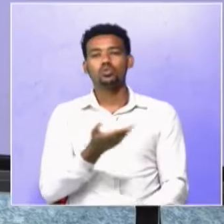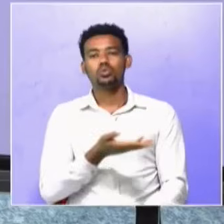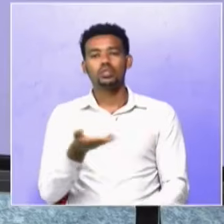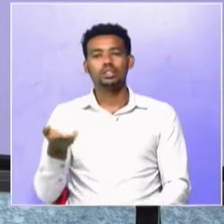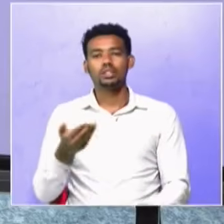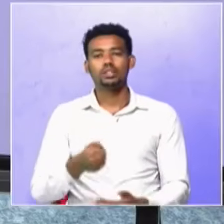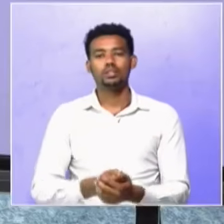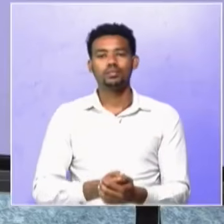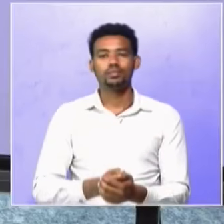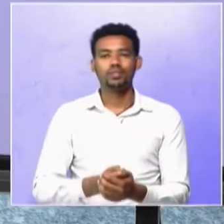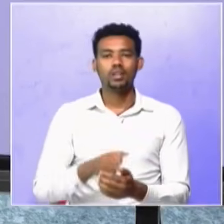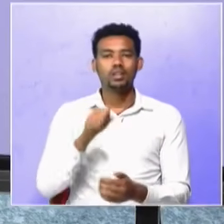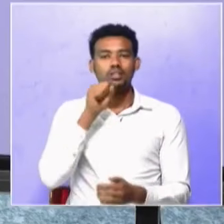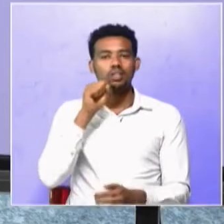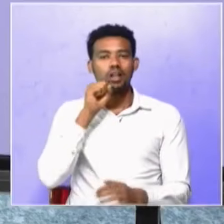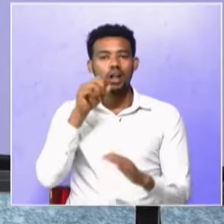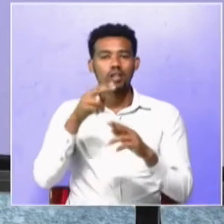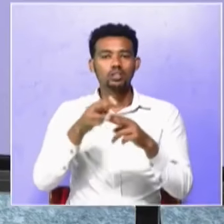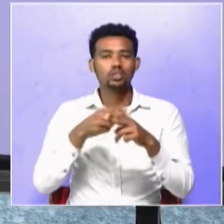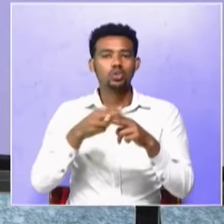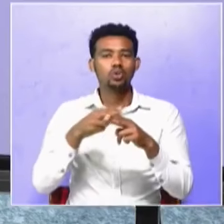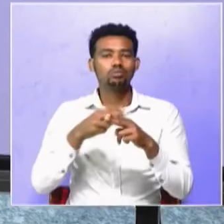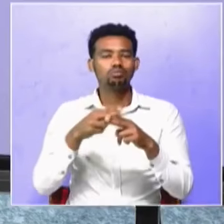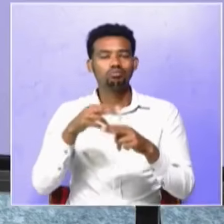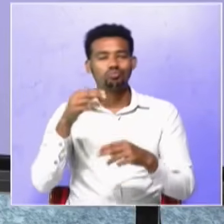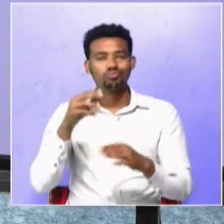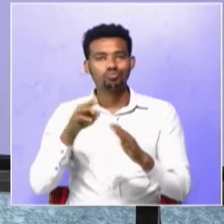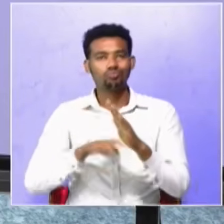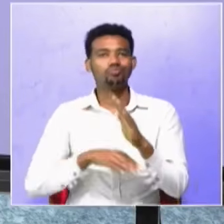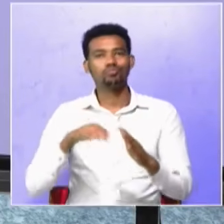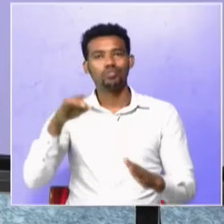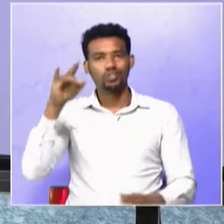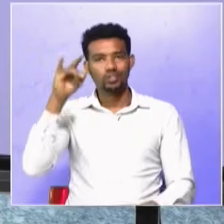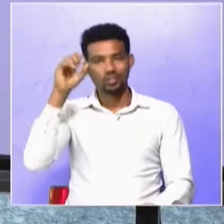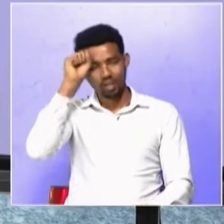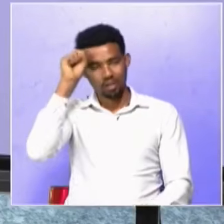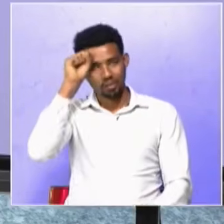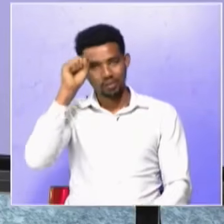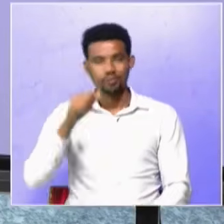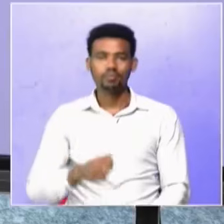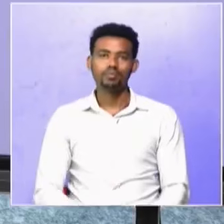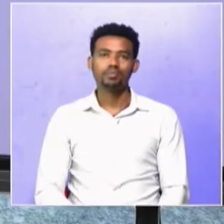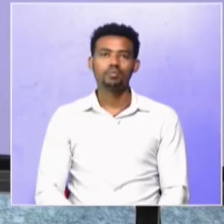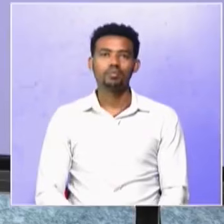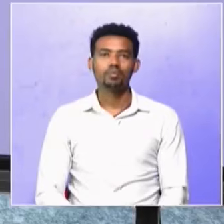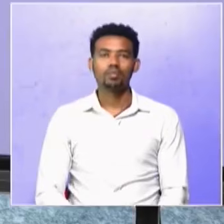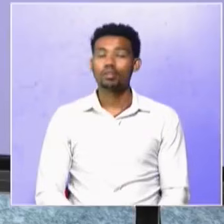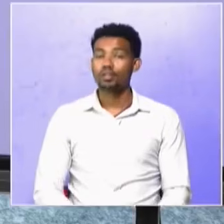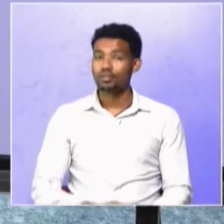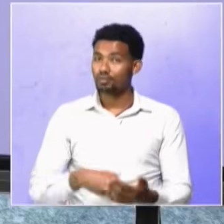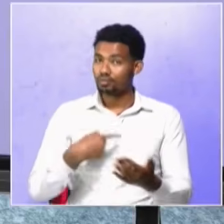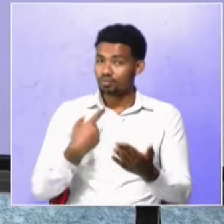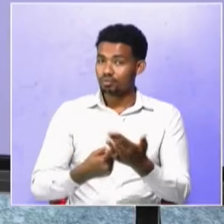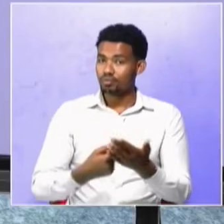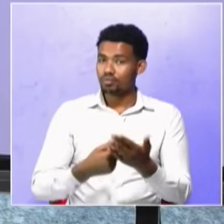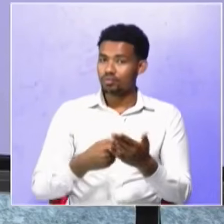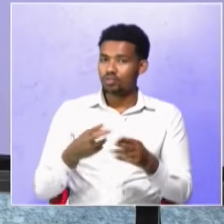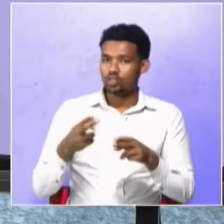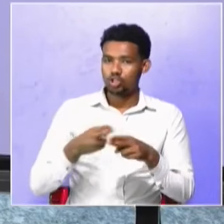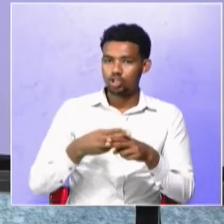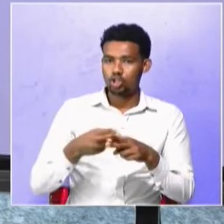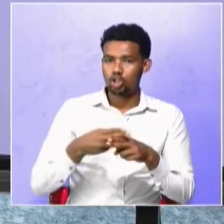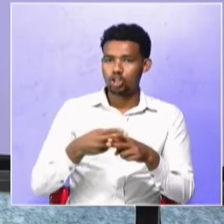things. Sarah is shorter than Sami. Sarah is shorter than Sami. So here is